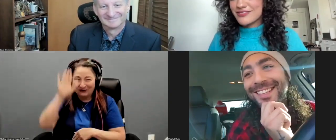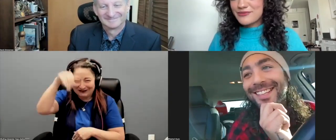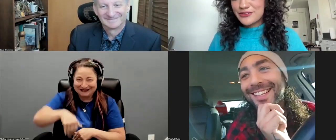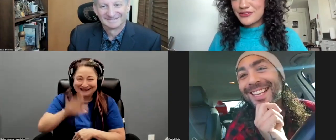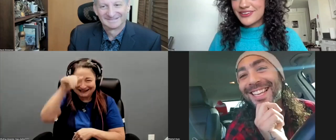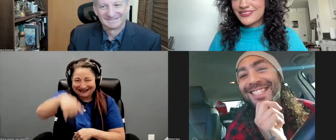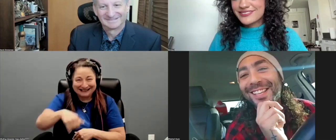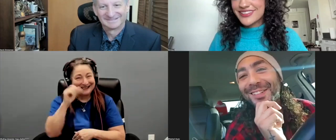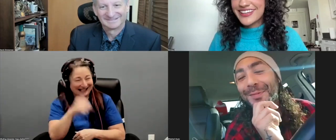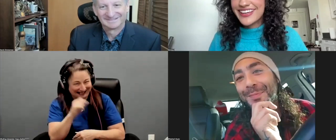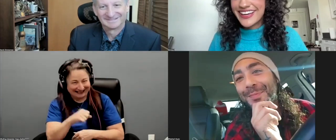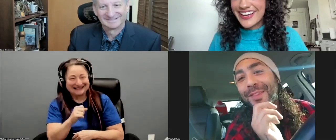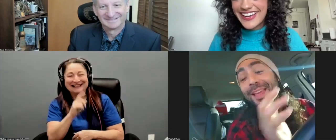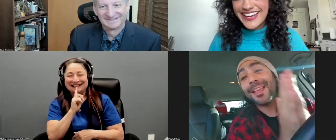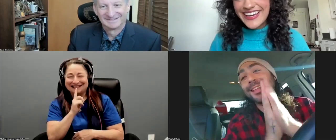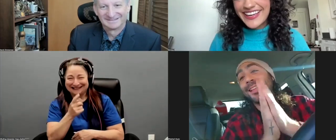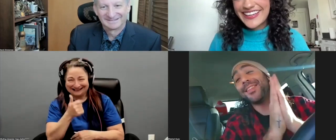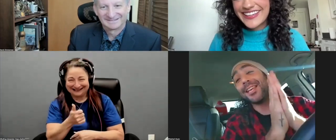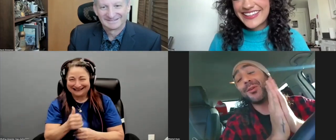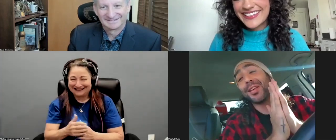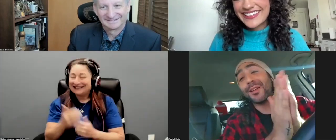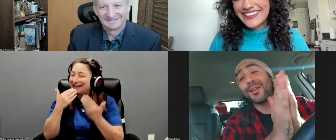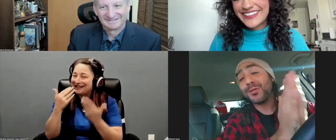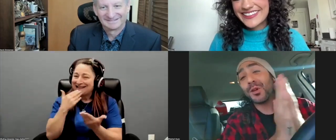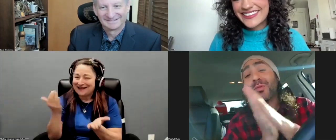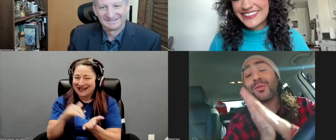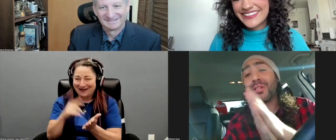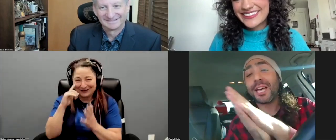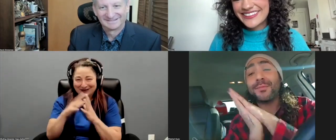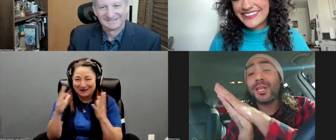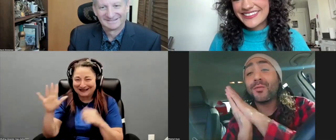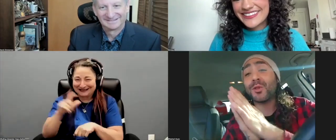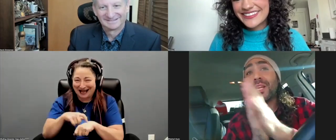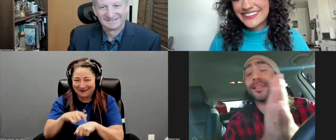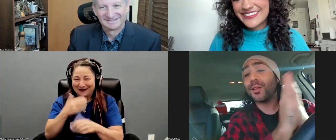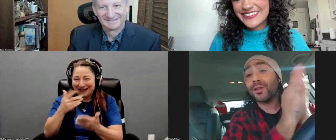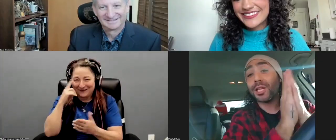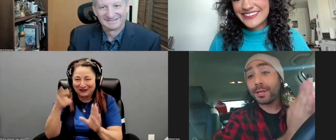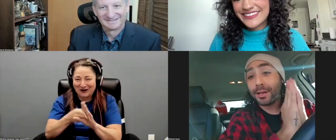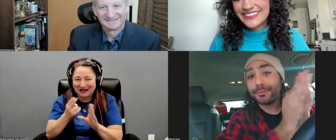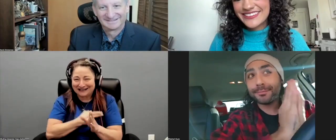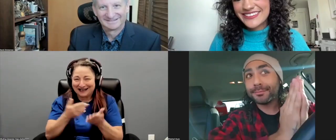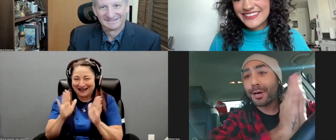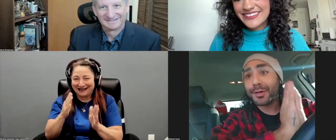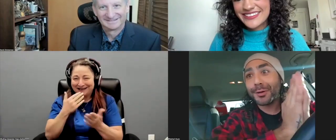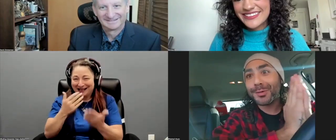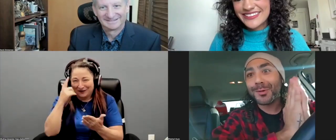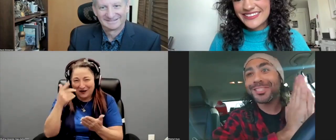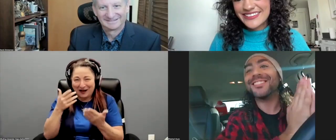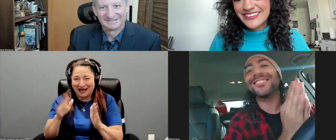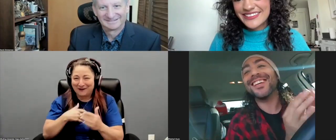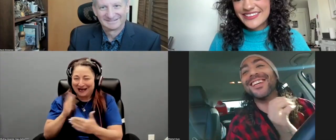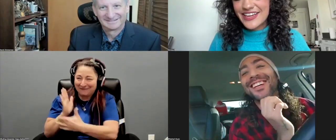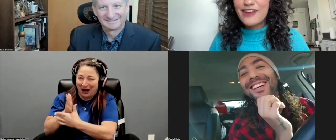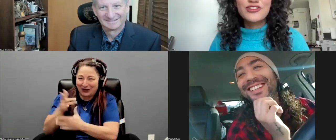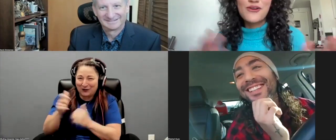Absolutely. Absolutely. Thank you again for so much for your time. Thank you for joining, and thank you for letting me bother your ear with some